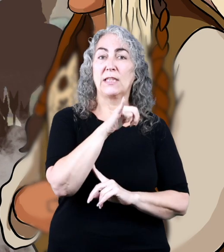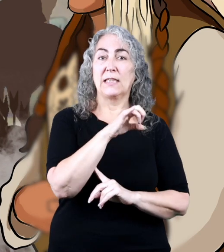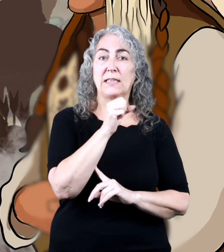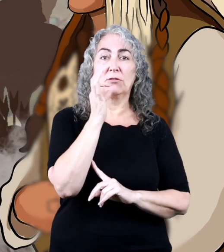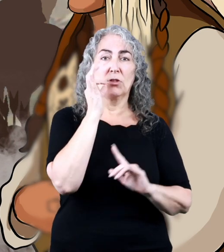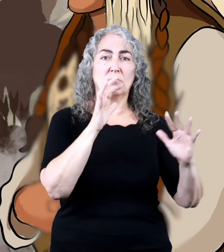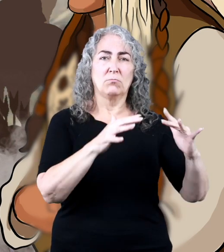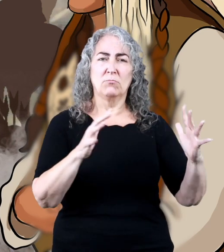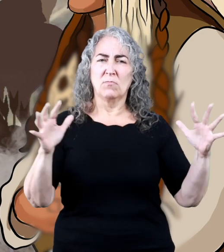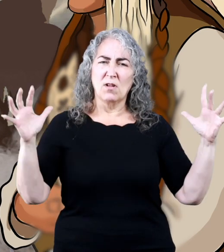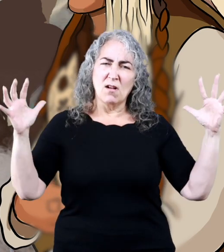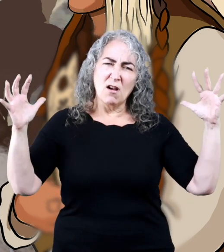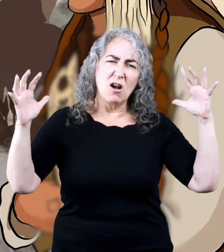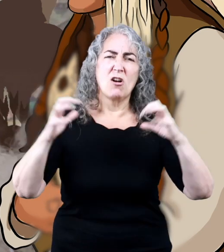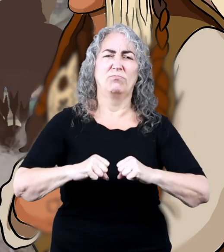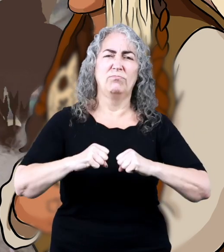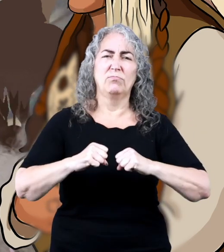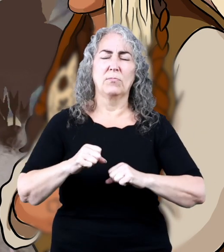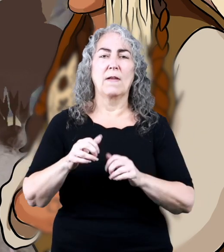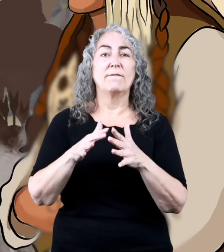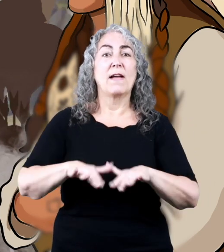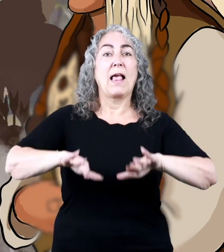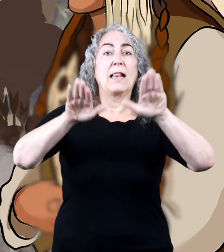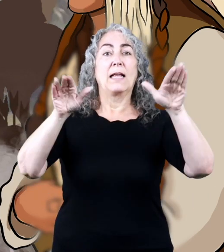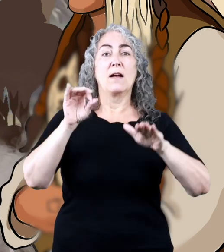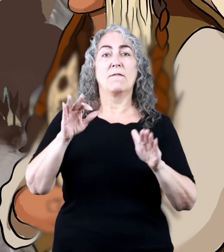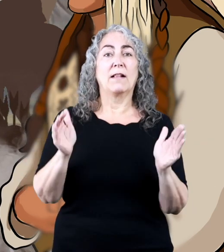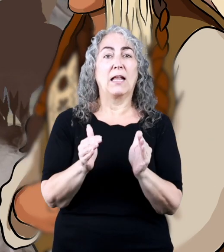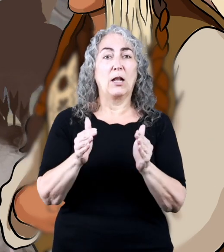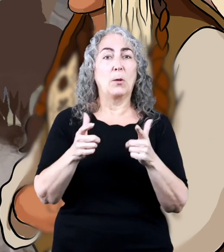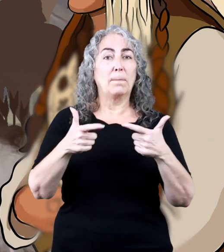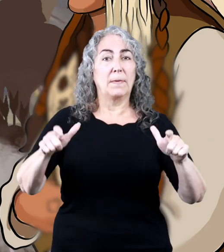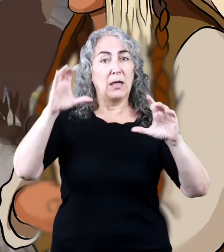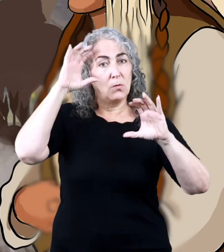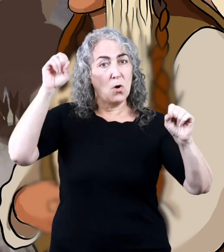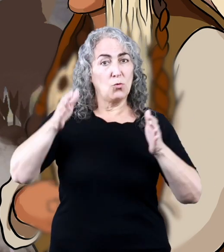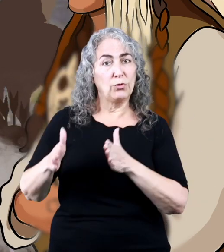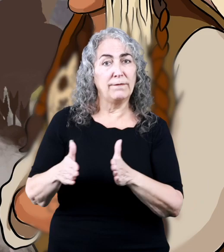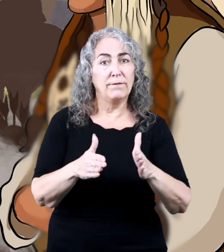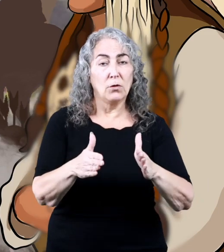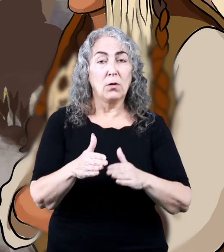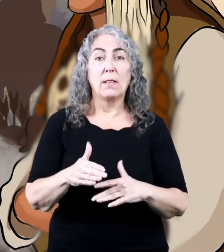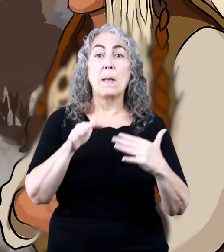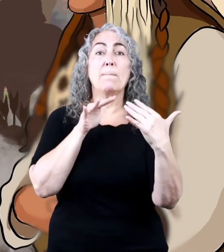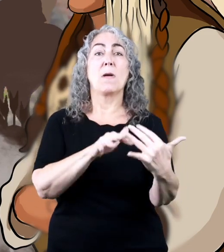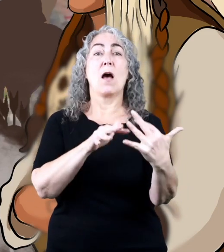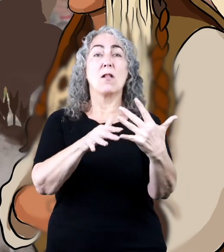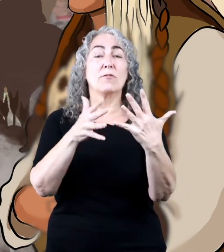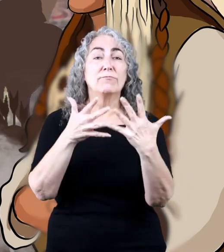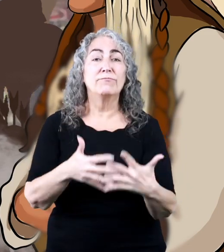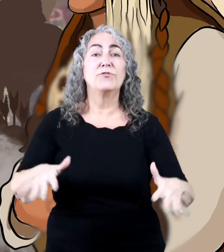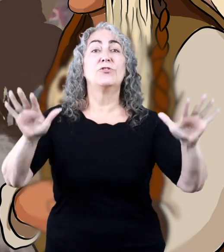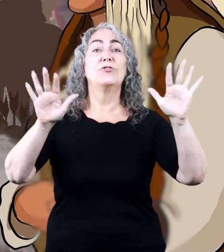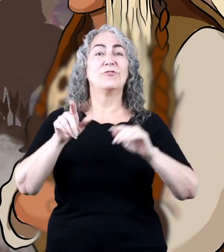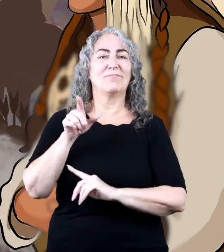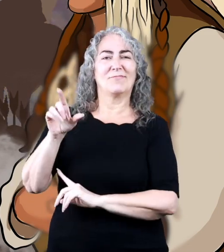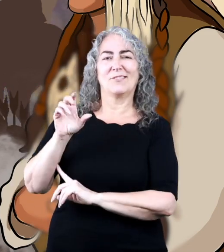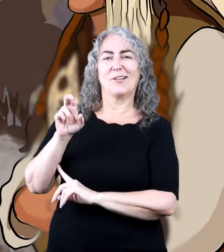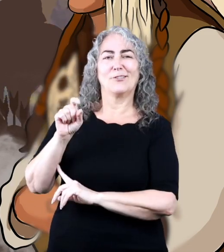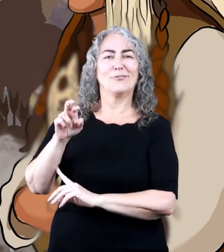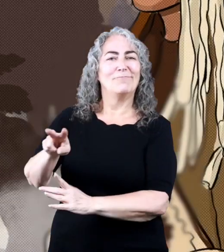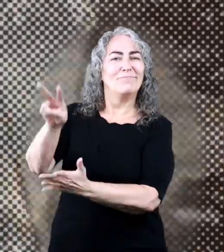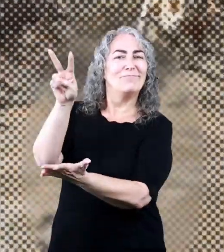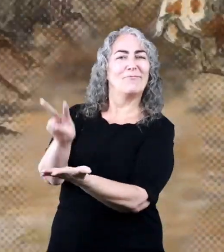This attack took place in the valley of the Little Bighorn River. When the battle was over, Custer had